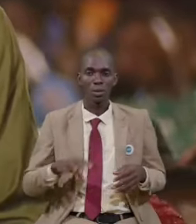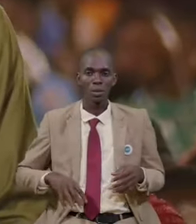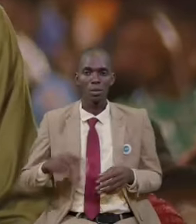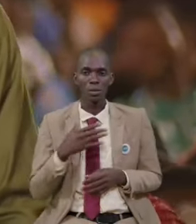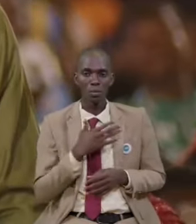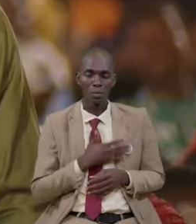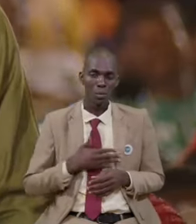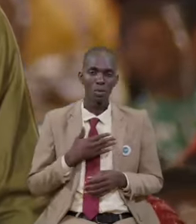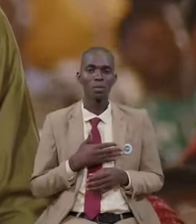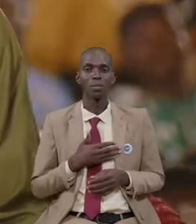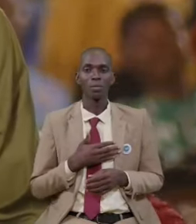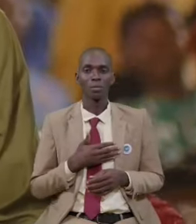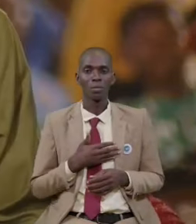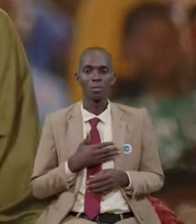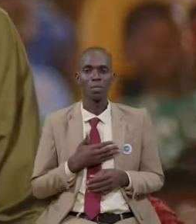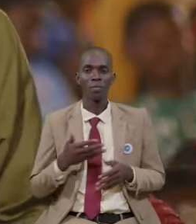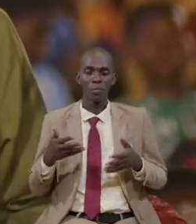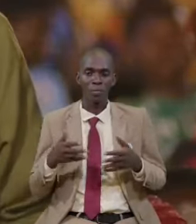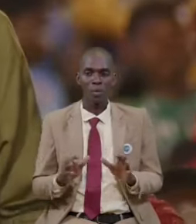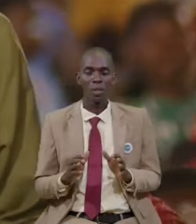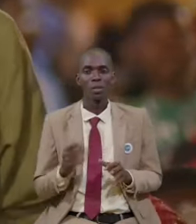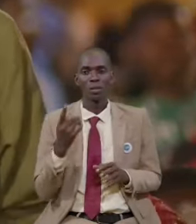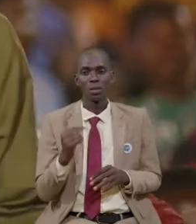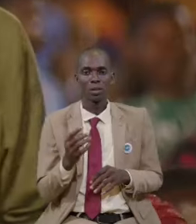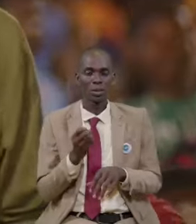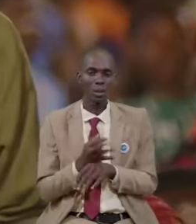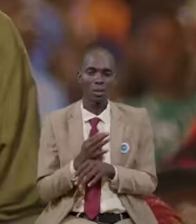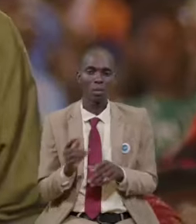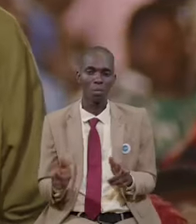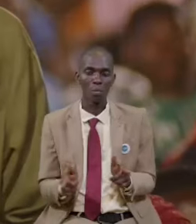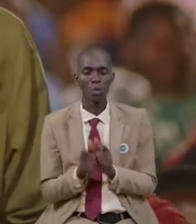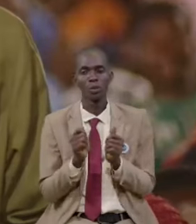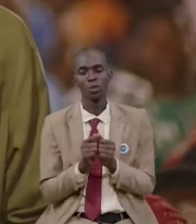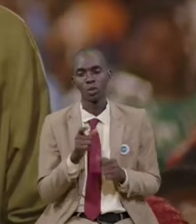the counselors meet with you. Give them full detail.